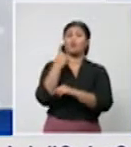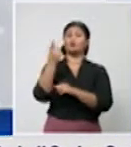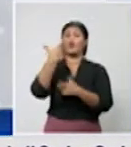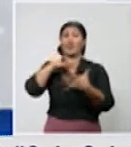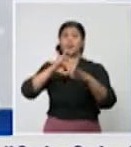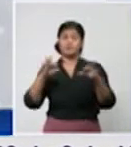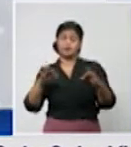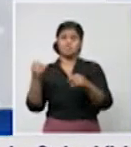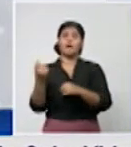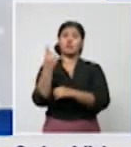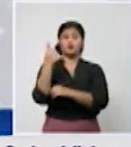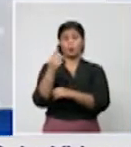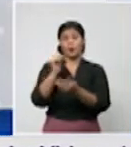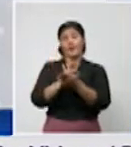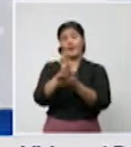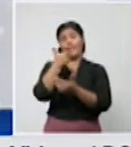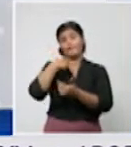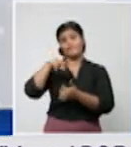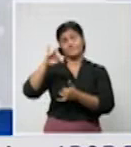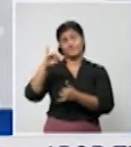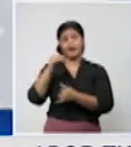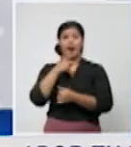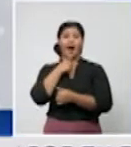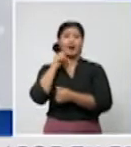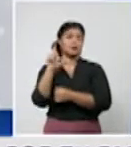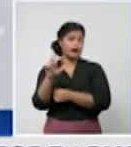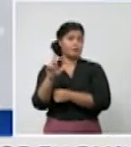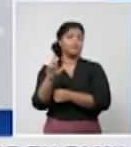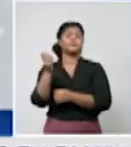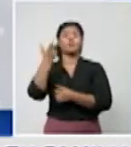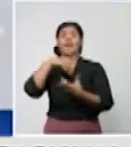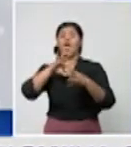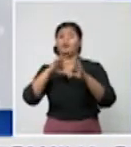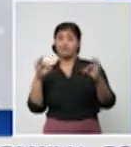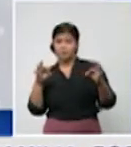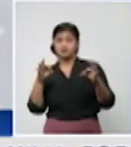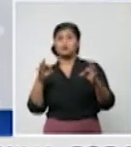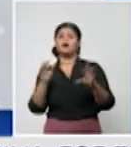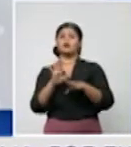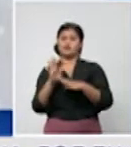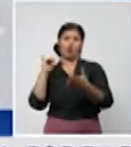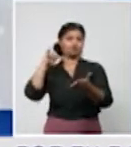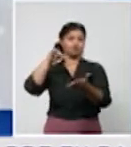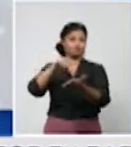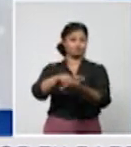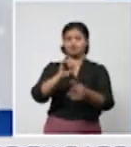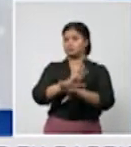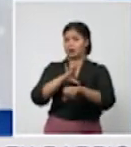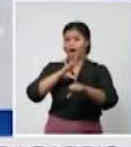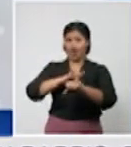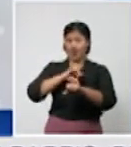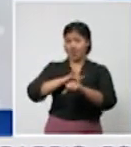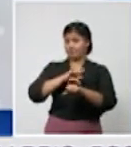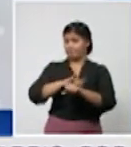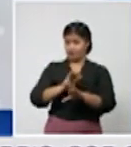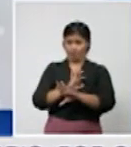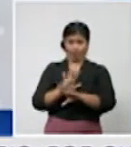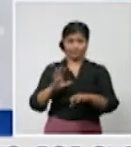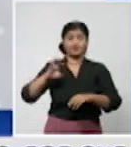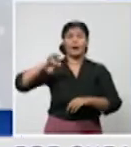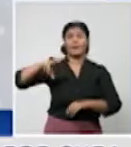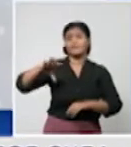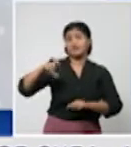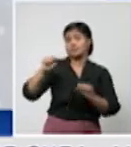The Artemisa patient represents the imported case. In Pinar del Rio province, there are 2 cases. 1 of them